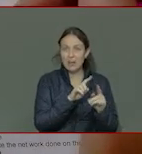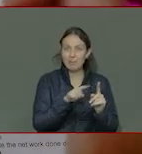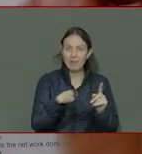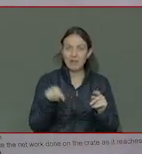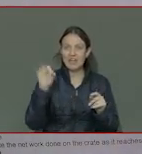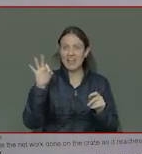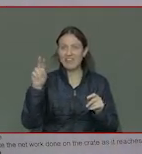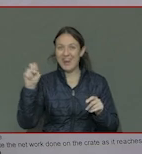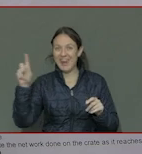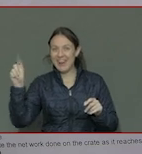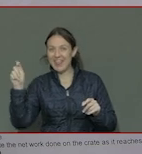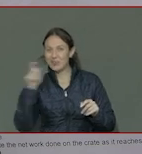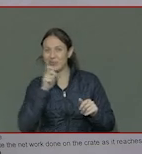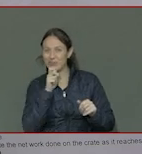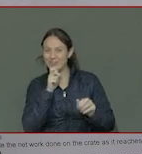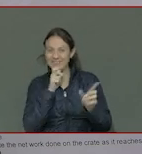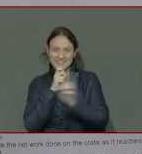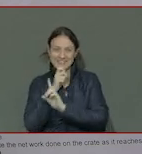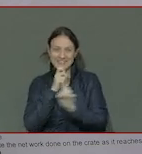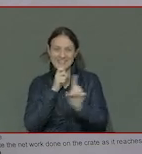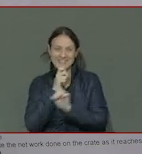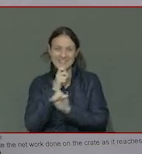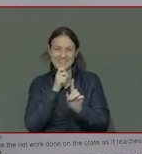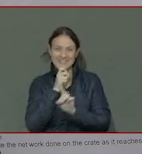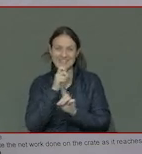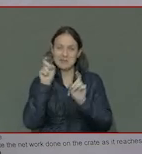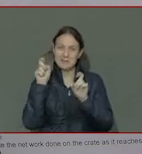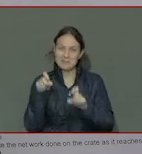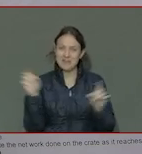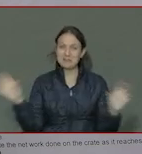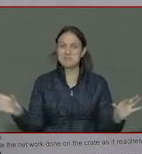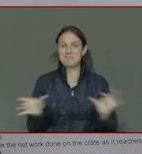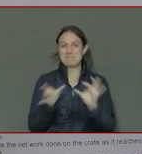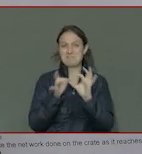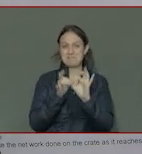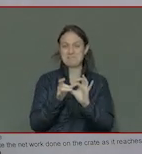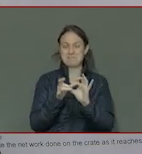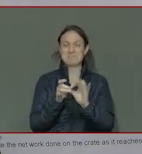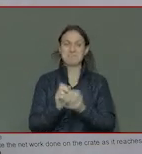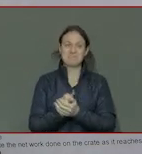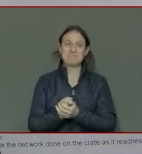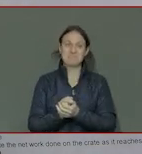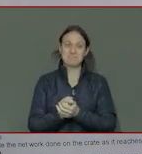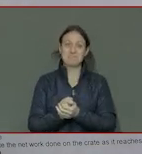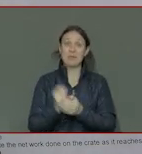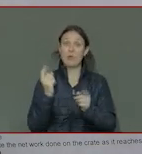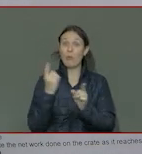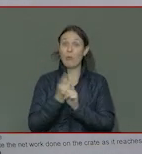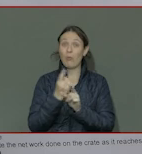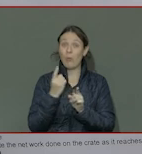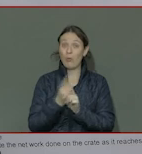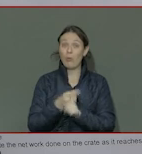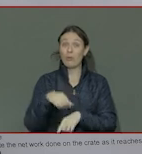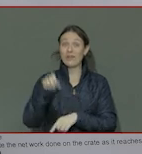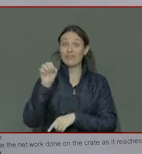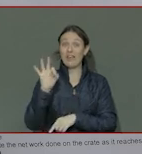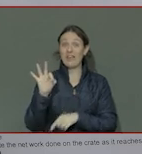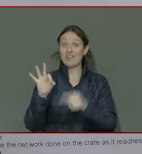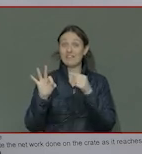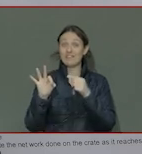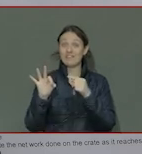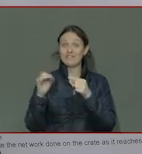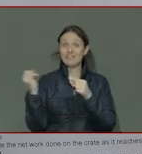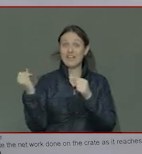net. So you must use the one that fit each other. You always put in the F as a